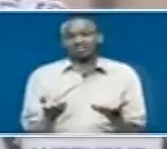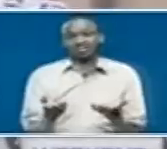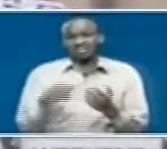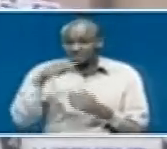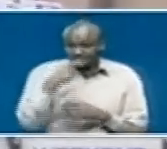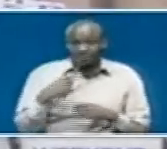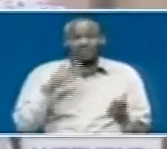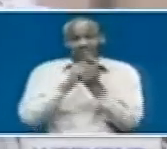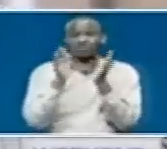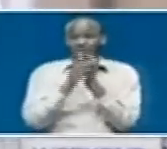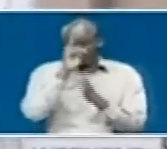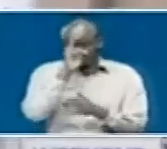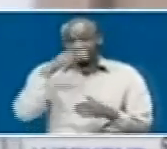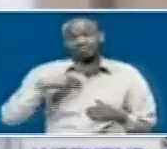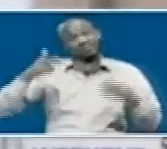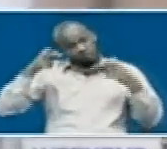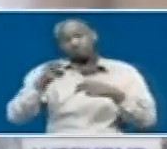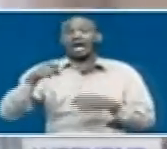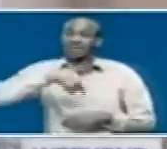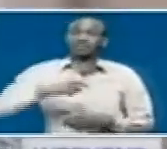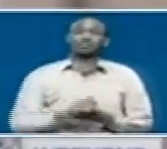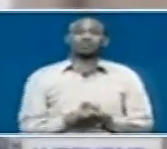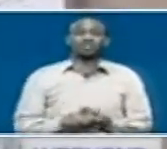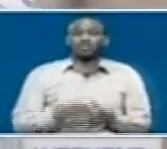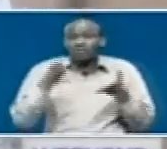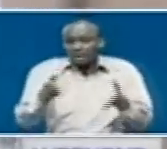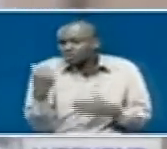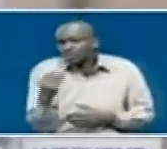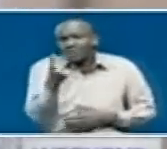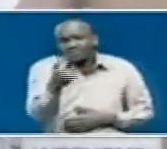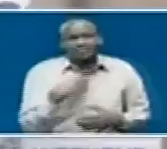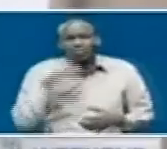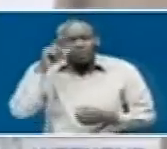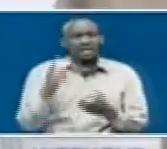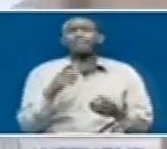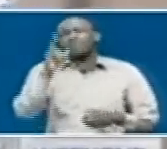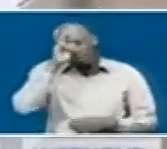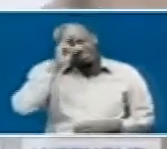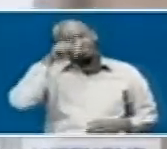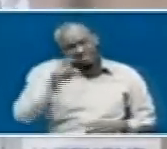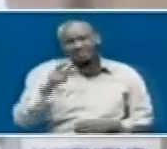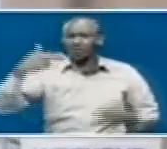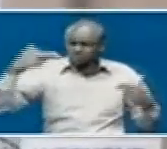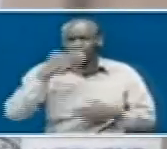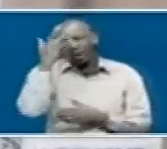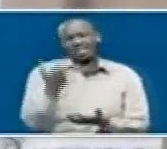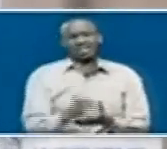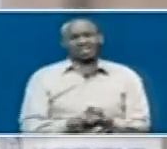ndio tukakumbana nao mapolisi wakatupiga risasi. Sasa watoto wenyewe watamka wasema mapolisi wanatupiga